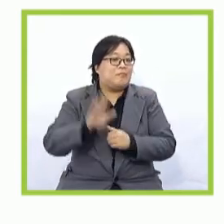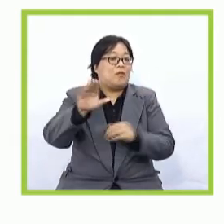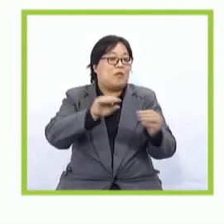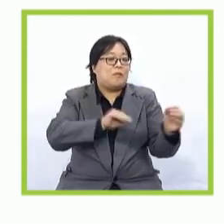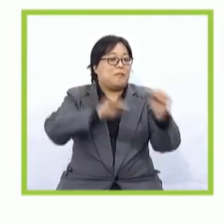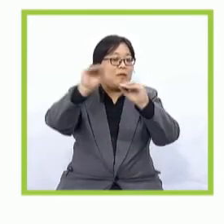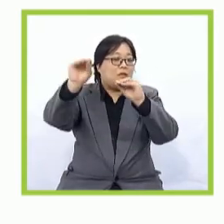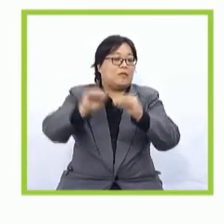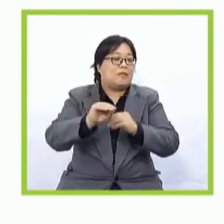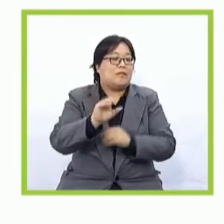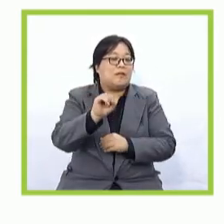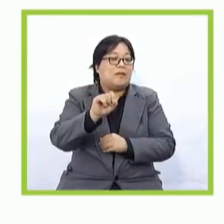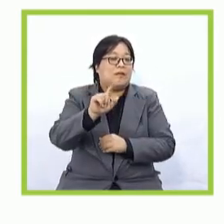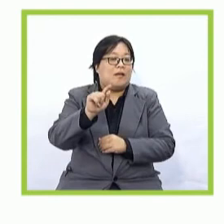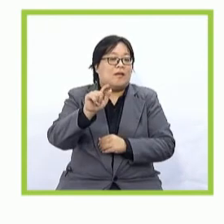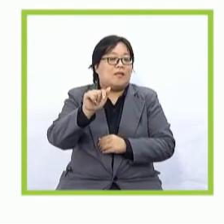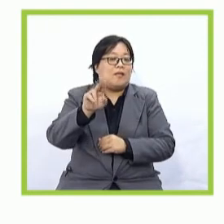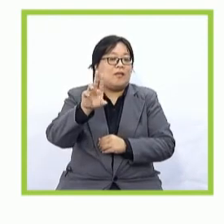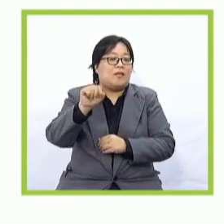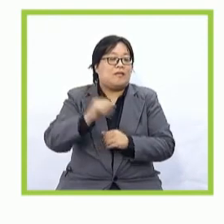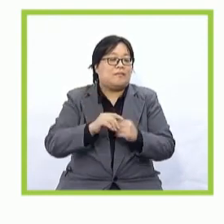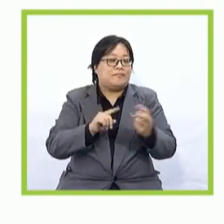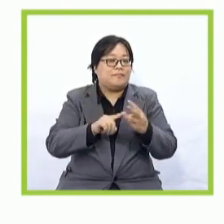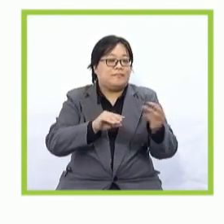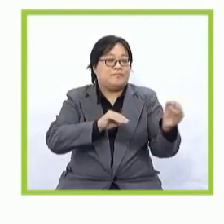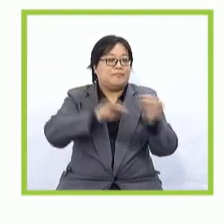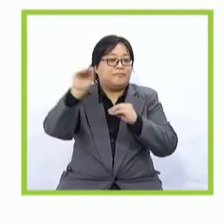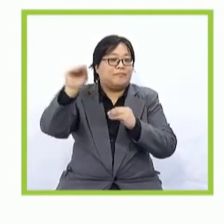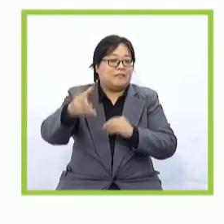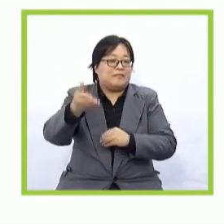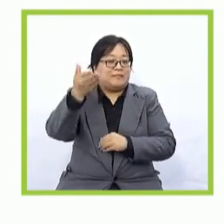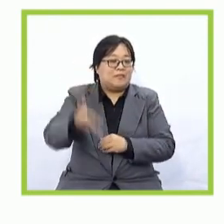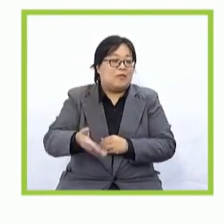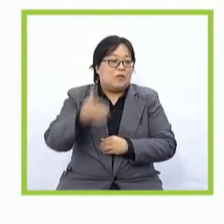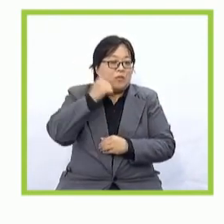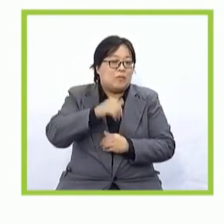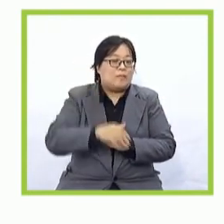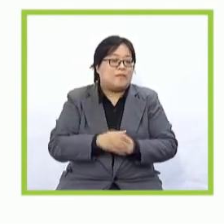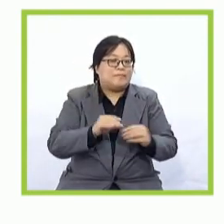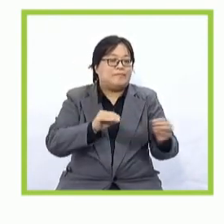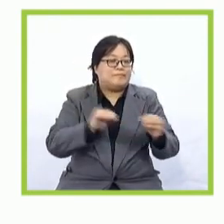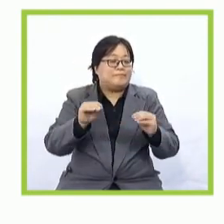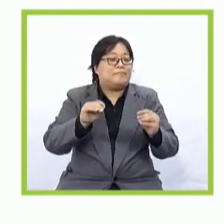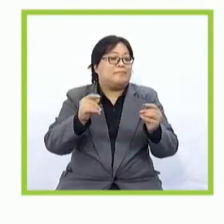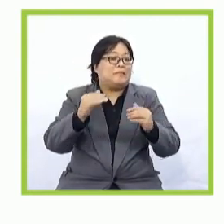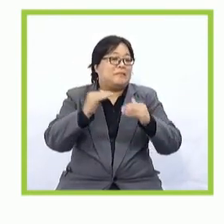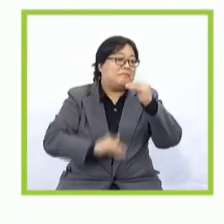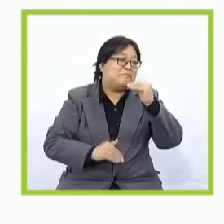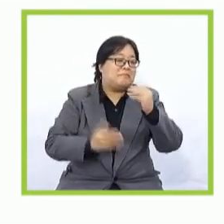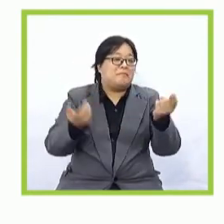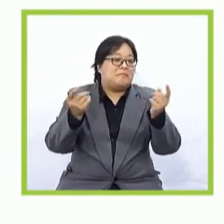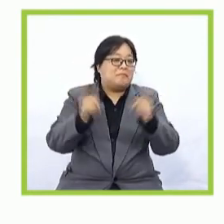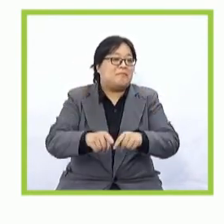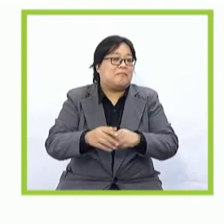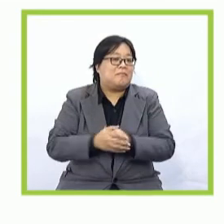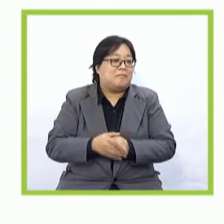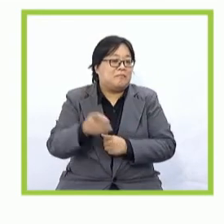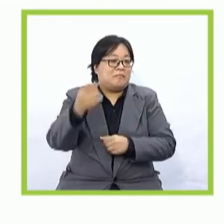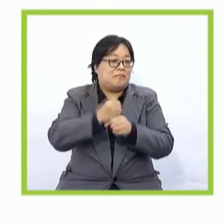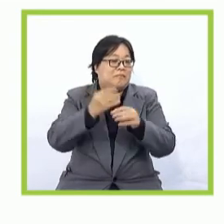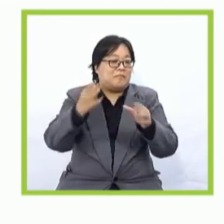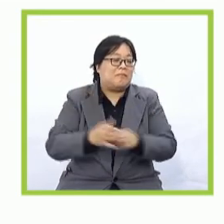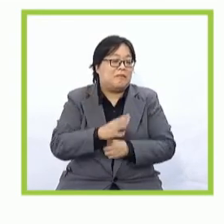migration status, you experience inequality because you're a woman, you experience inequality because you're a worker,